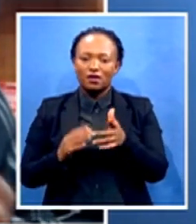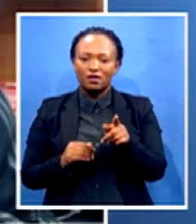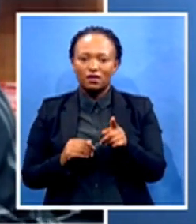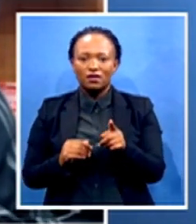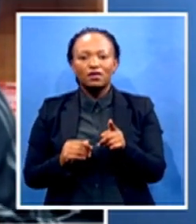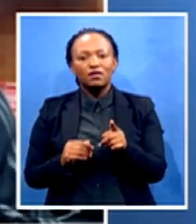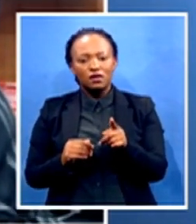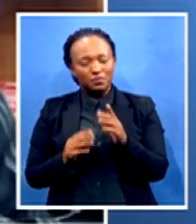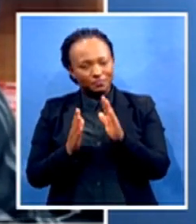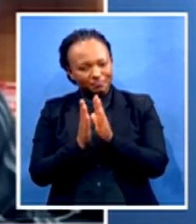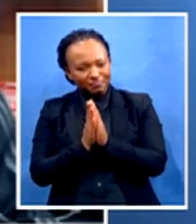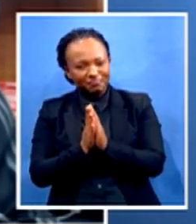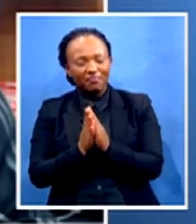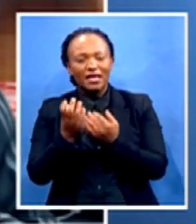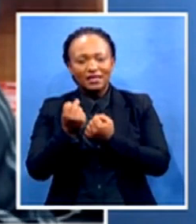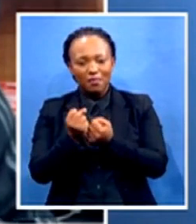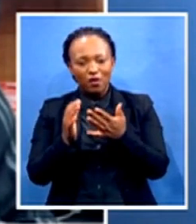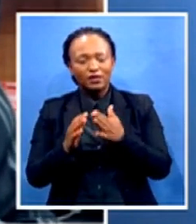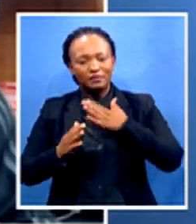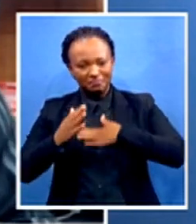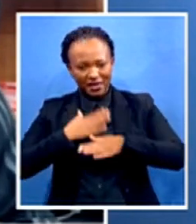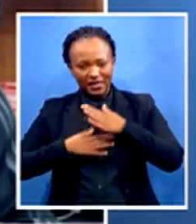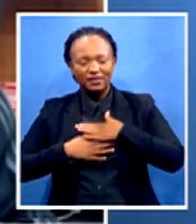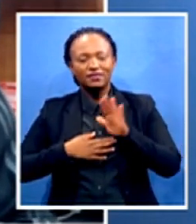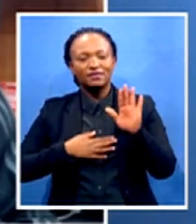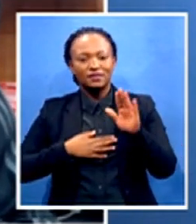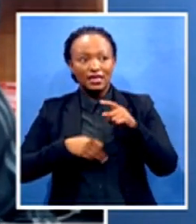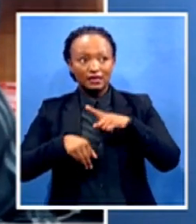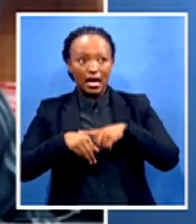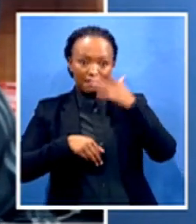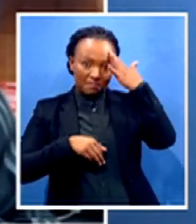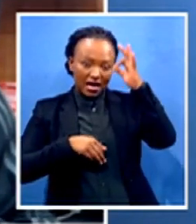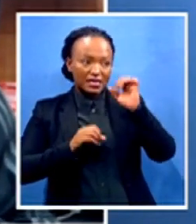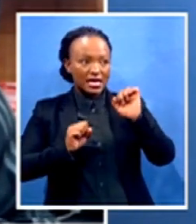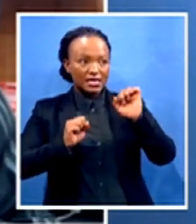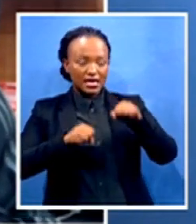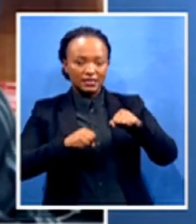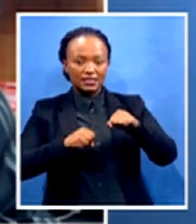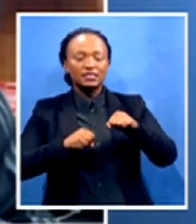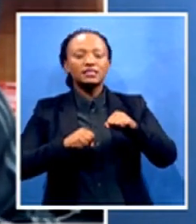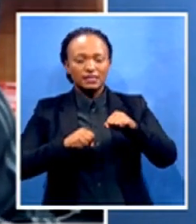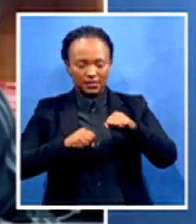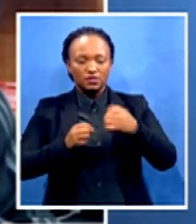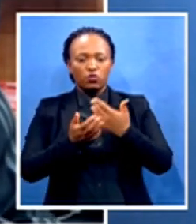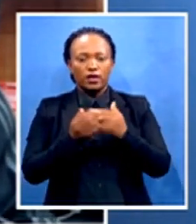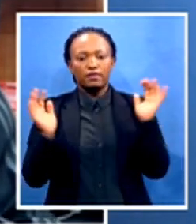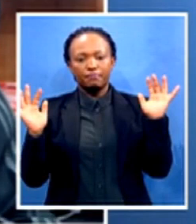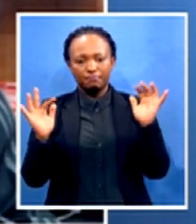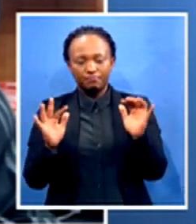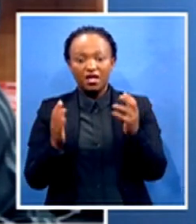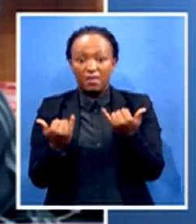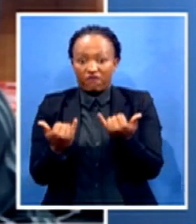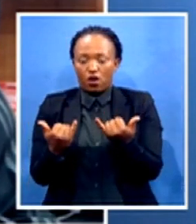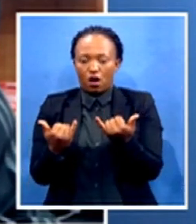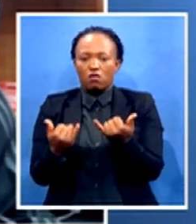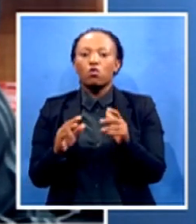government give us the go-ahead in terms of the phasing in, we're the first one to implement that, proposal. But for now, let's wait for the issue of the vaccination